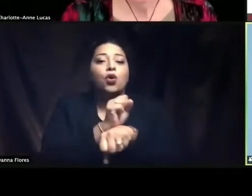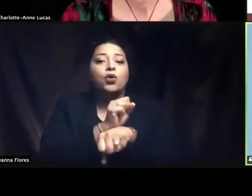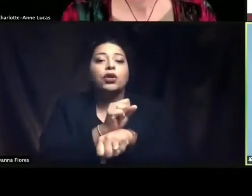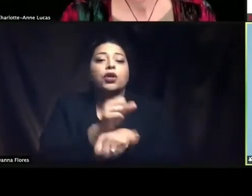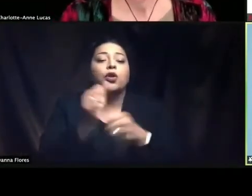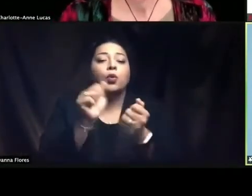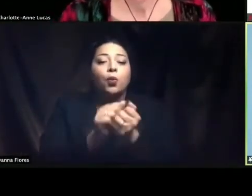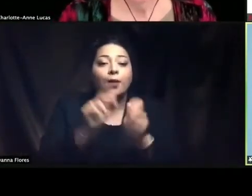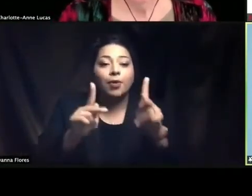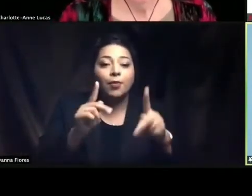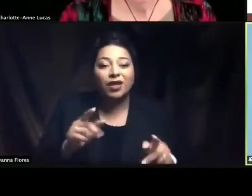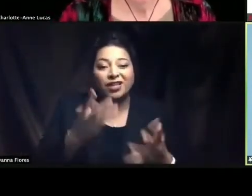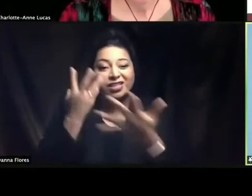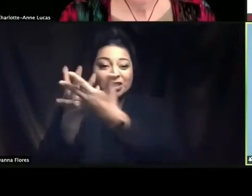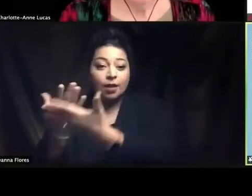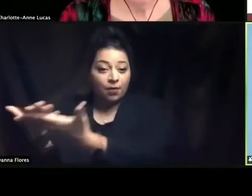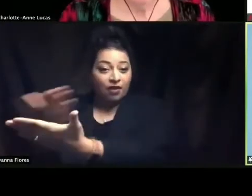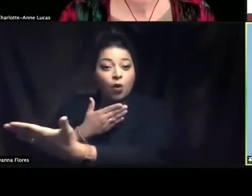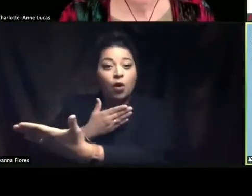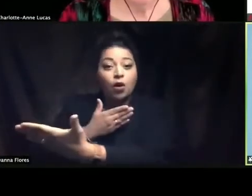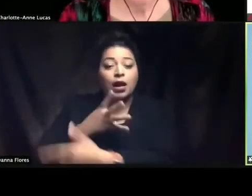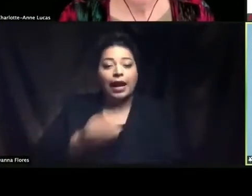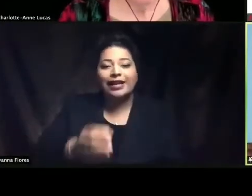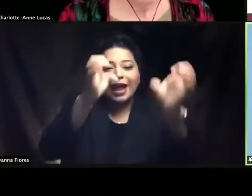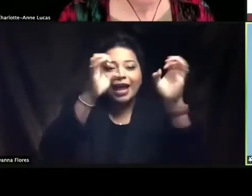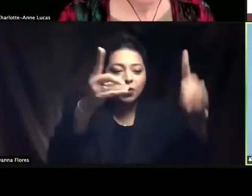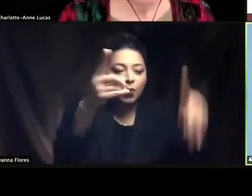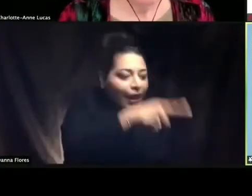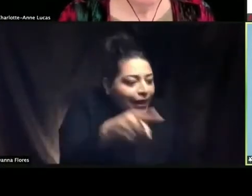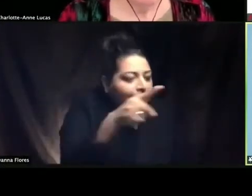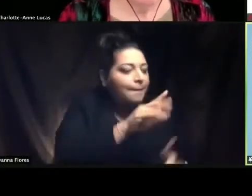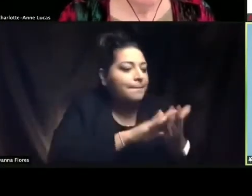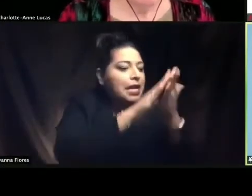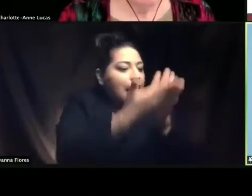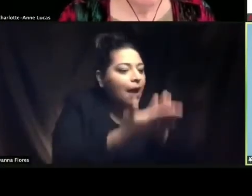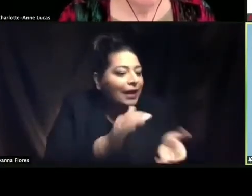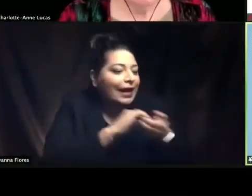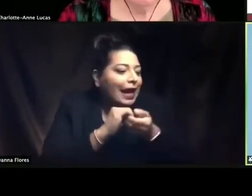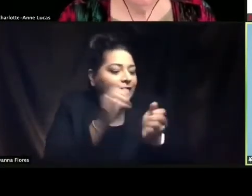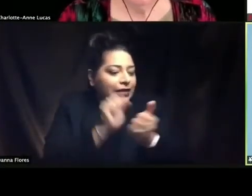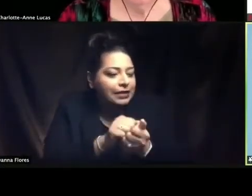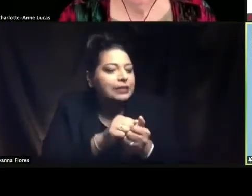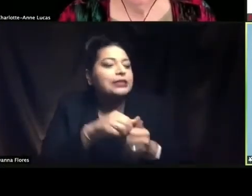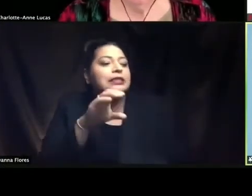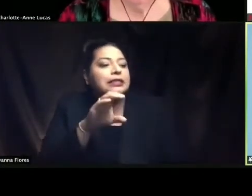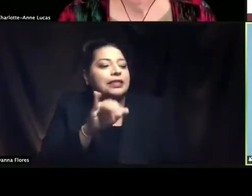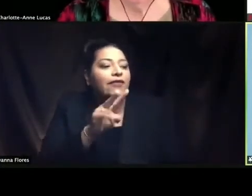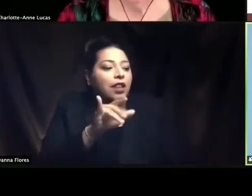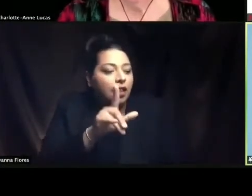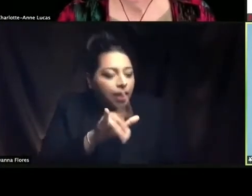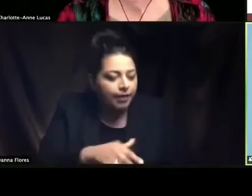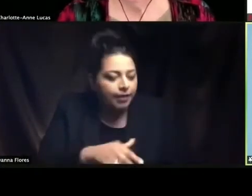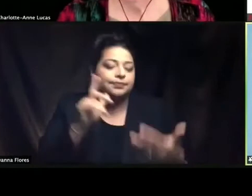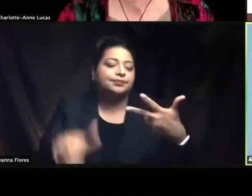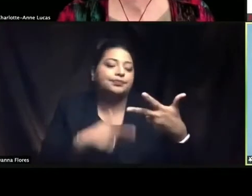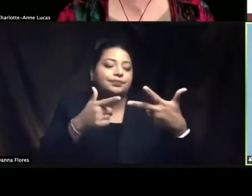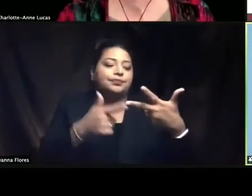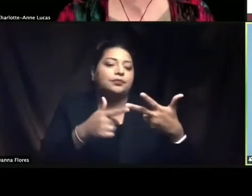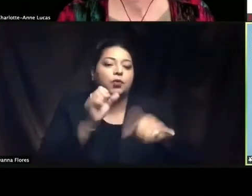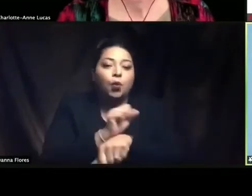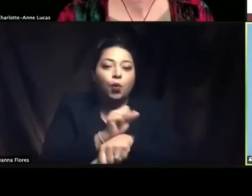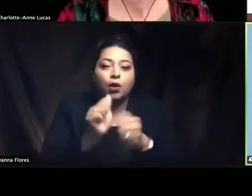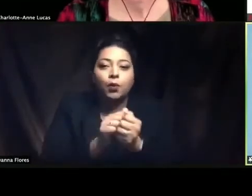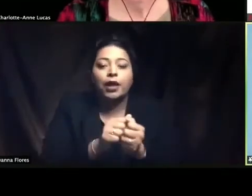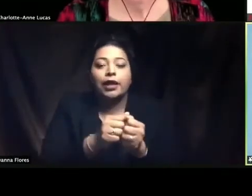formerly incarcerated people and educating them to become civically engaged. The third thing that you want to do is you want to work with